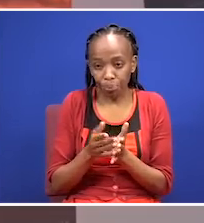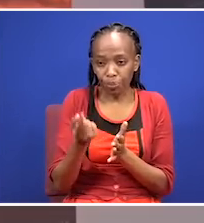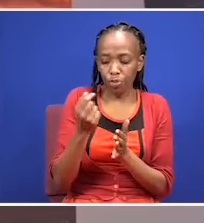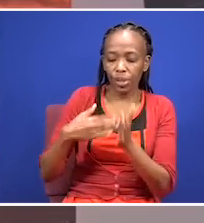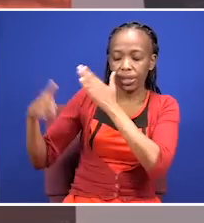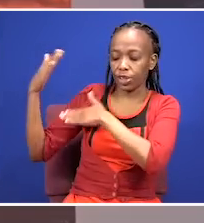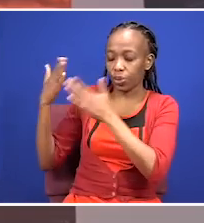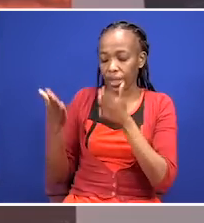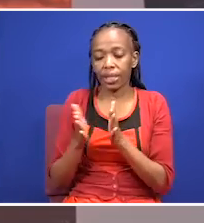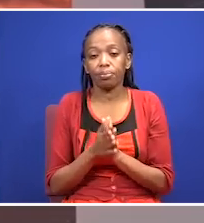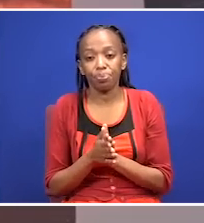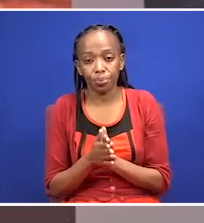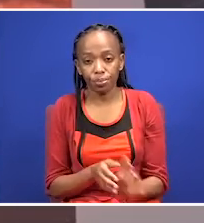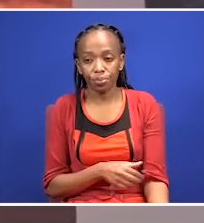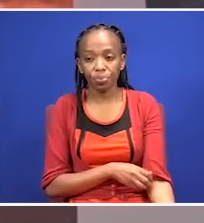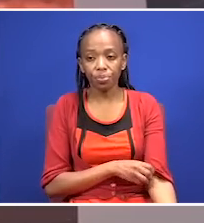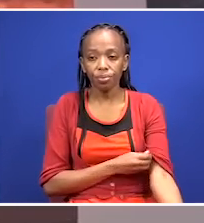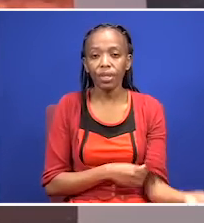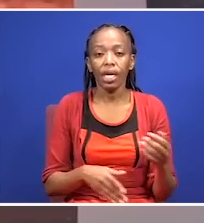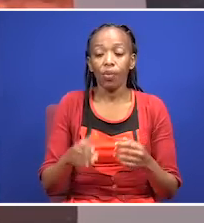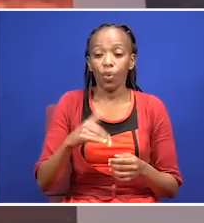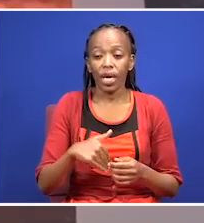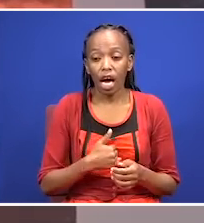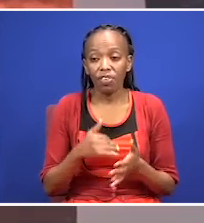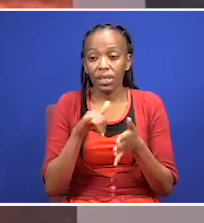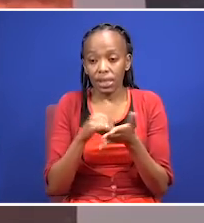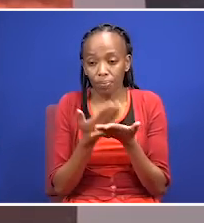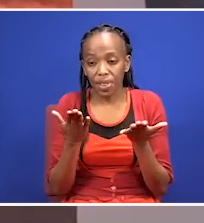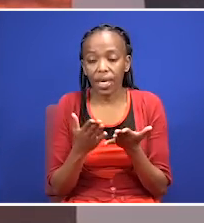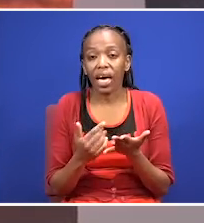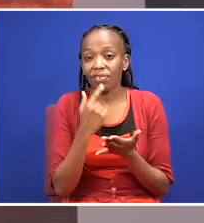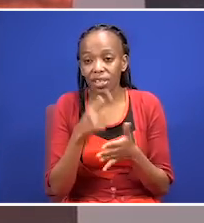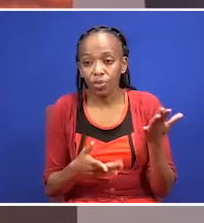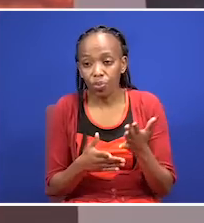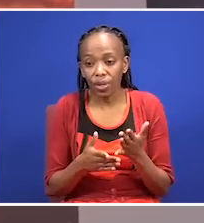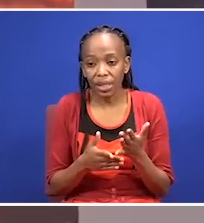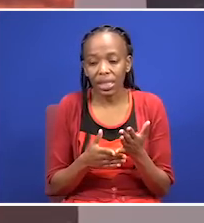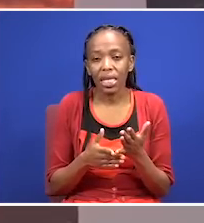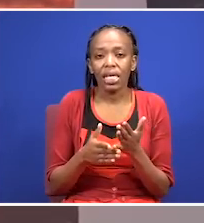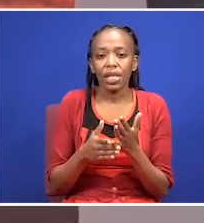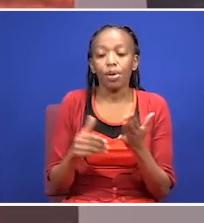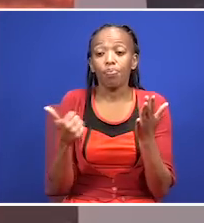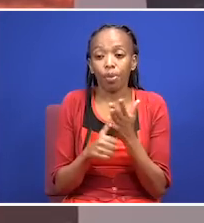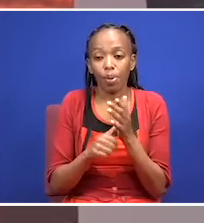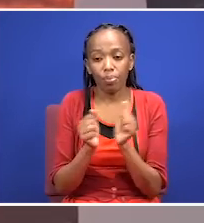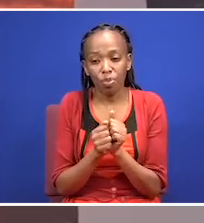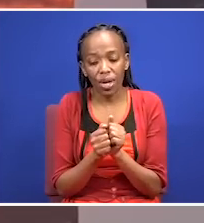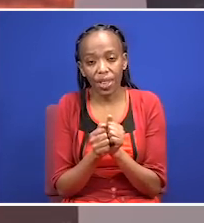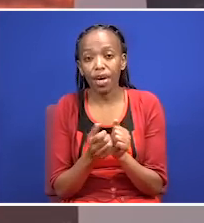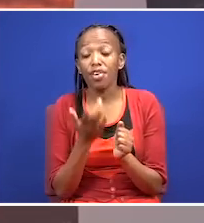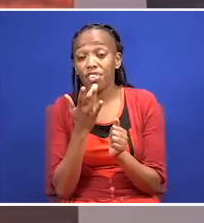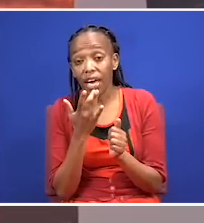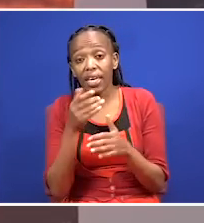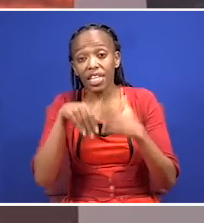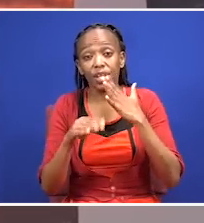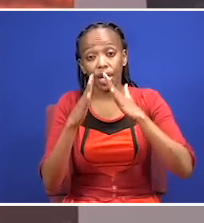background here suffices that we have something i have called the tyranny of favoritism and this we found in the house of